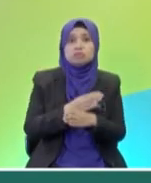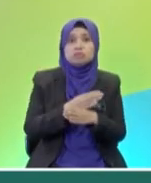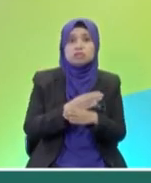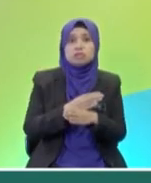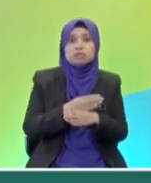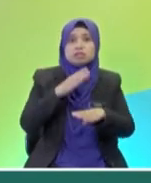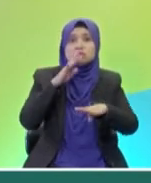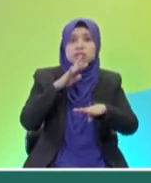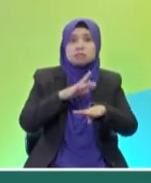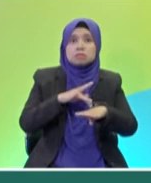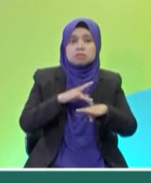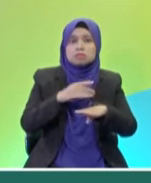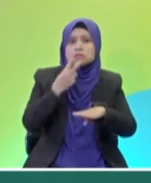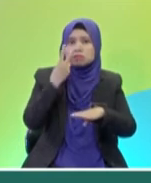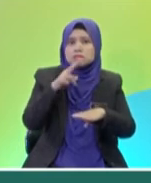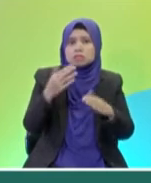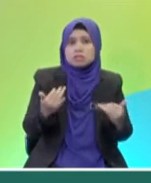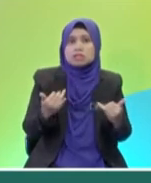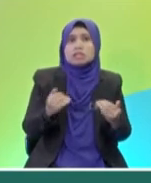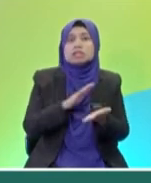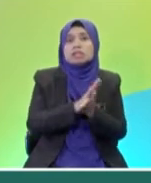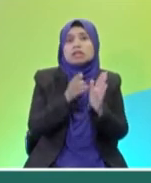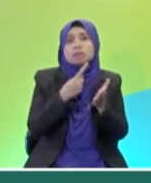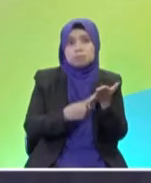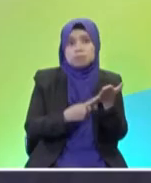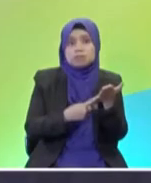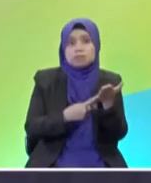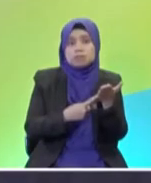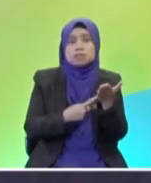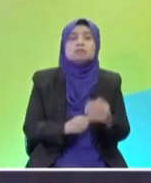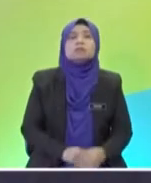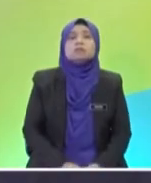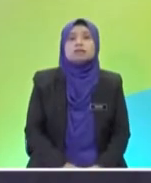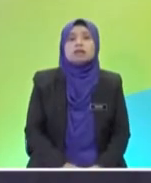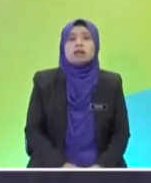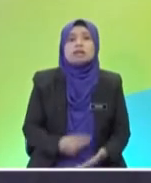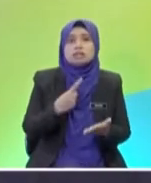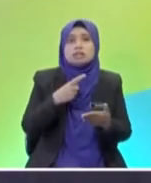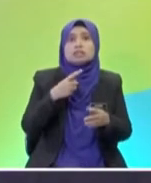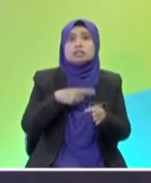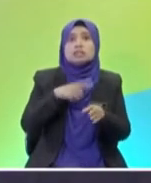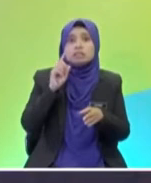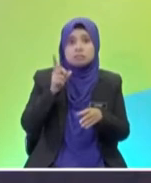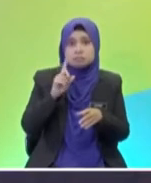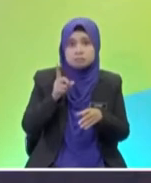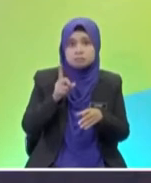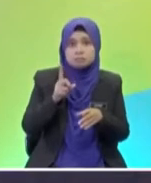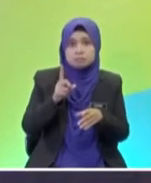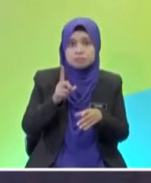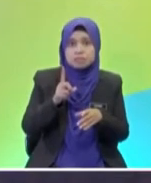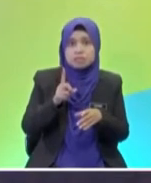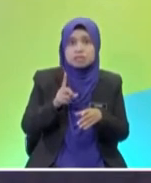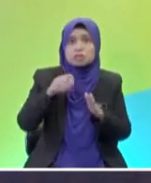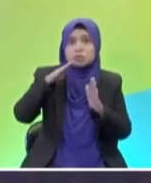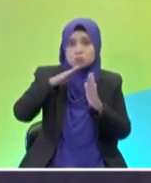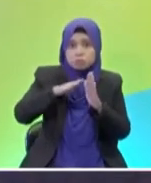we can say lately we can see what's the global warming we are having now. We are facing that now, where we can see the less